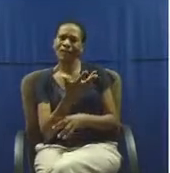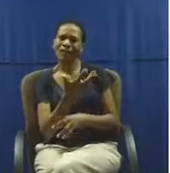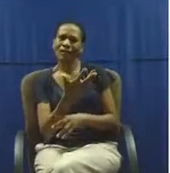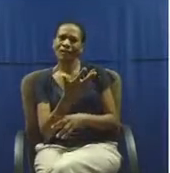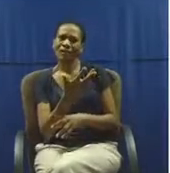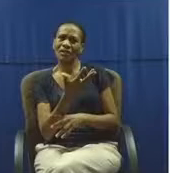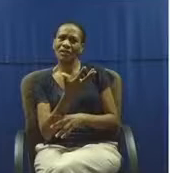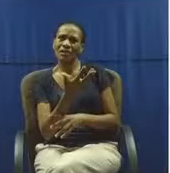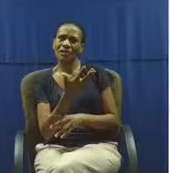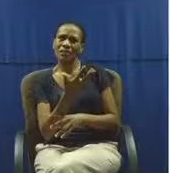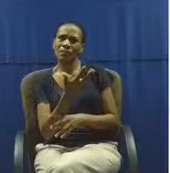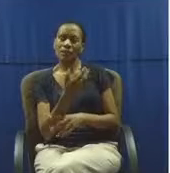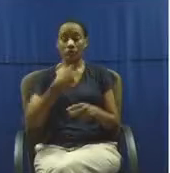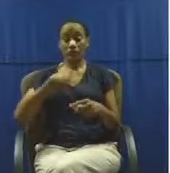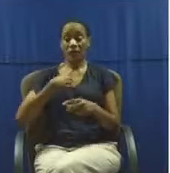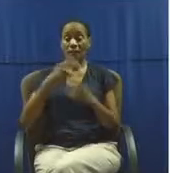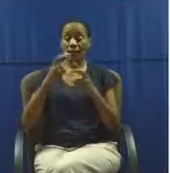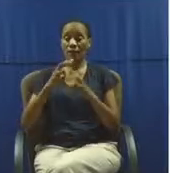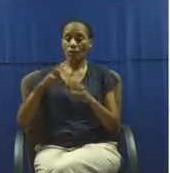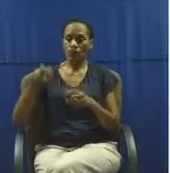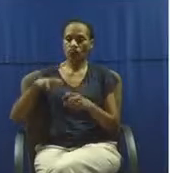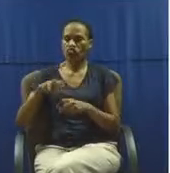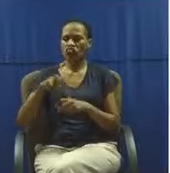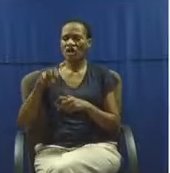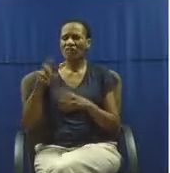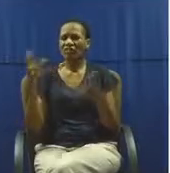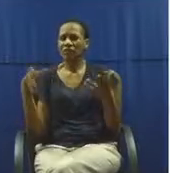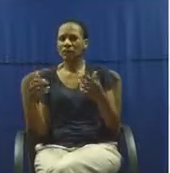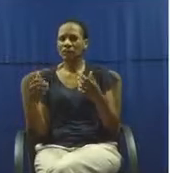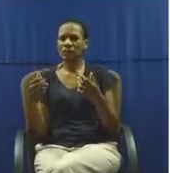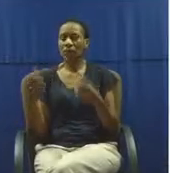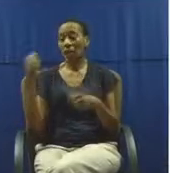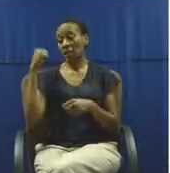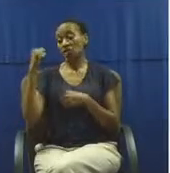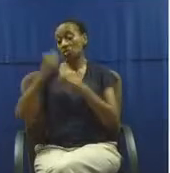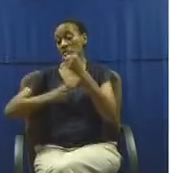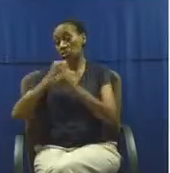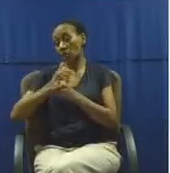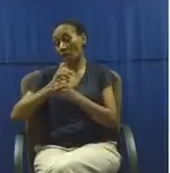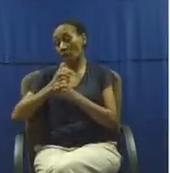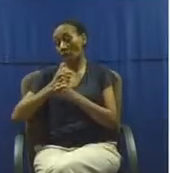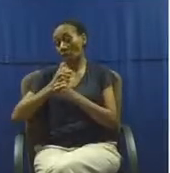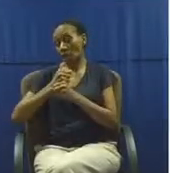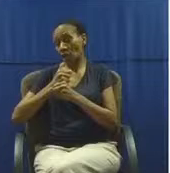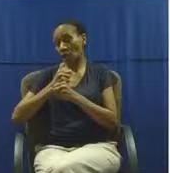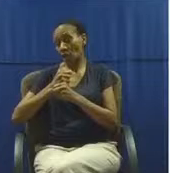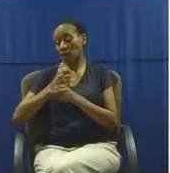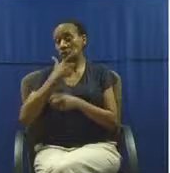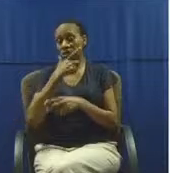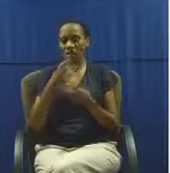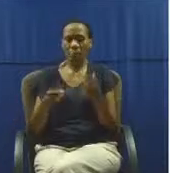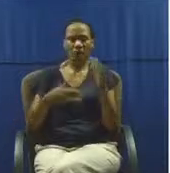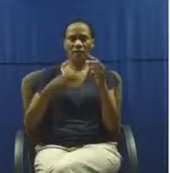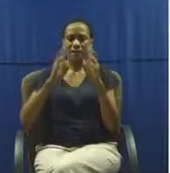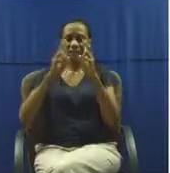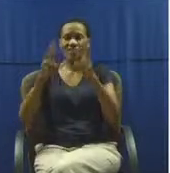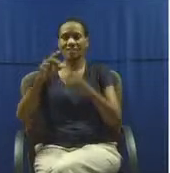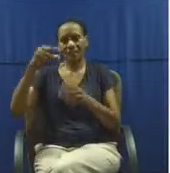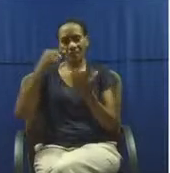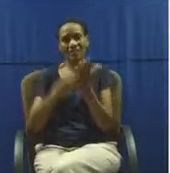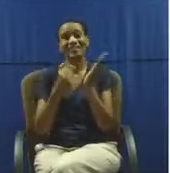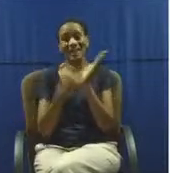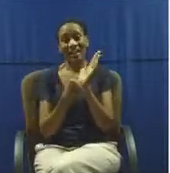decreased something else. I traveled last year in December to Cote d'Ivoire as well as Ghana. They